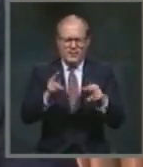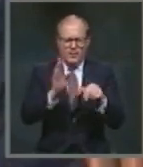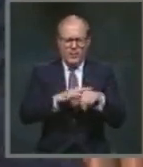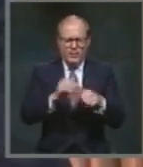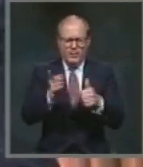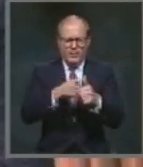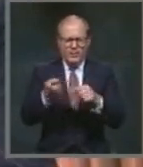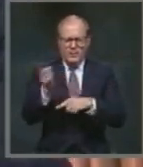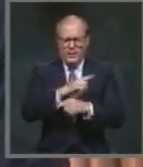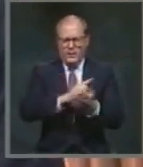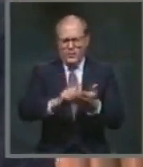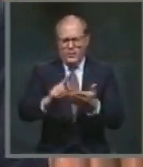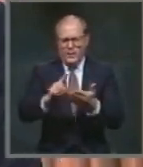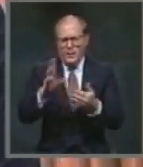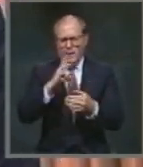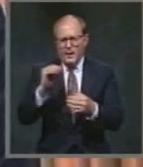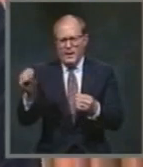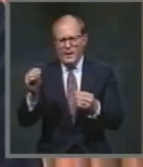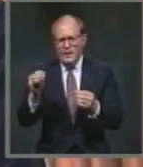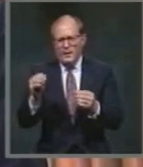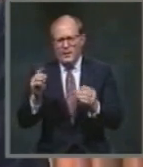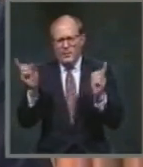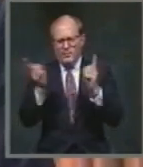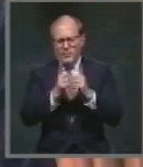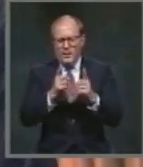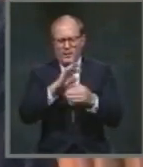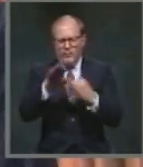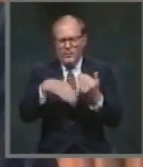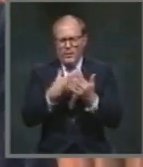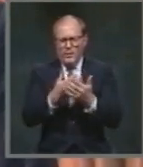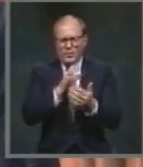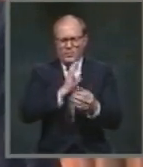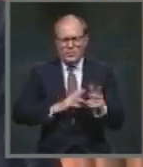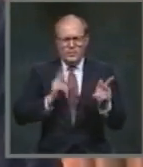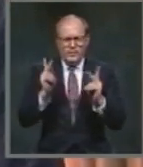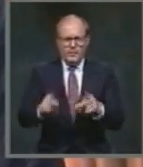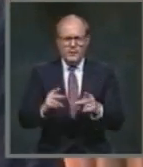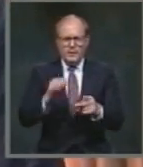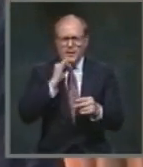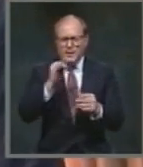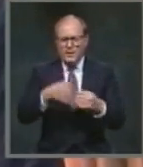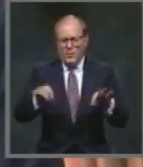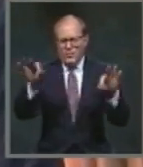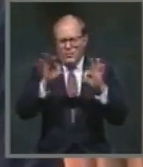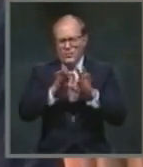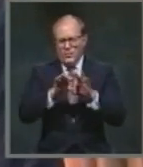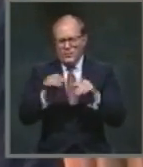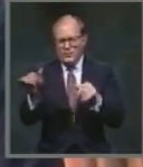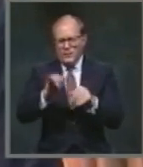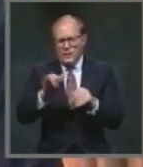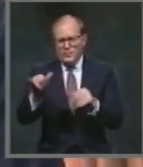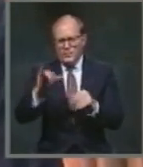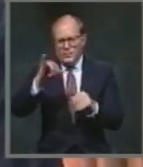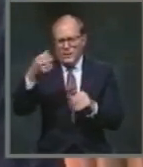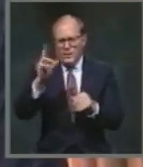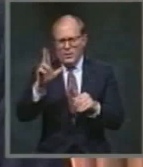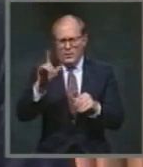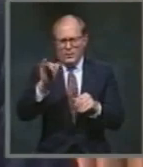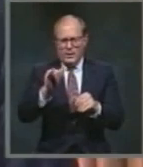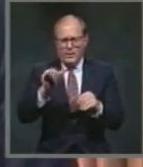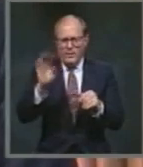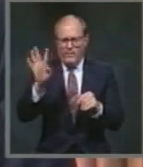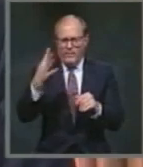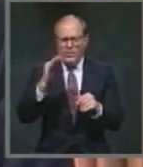of its observance in the assembly of the Christians are as essential to its observance as July 4th is to the